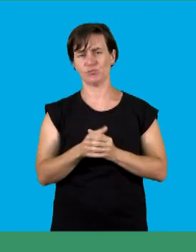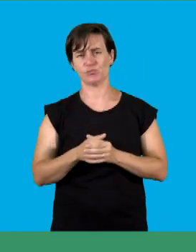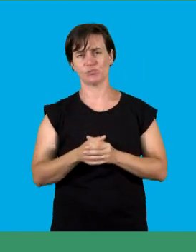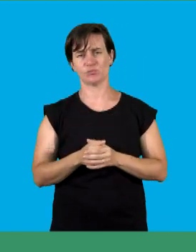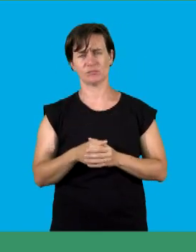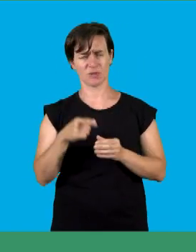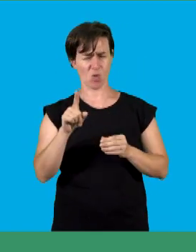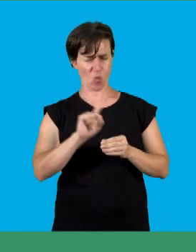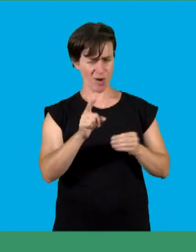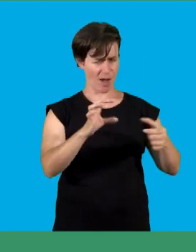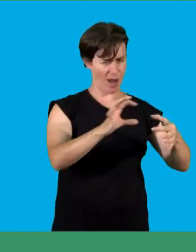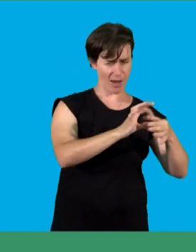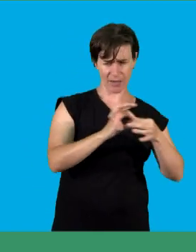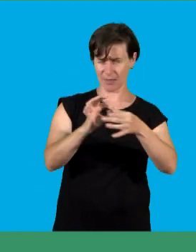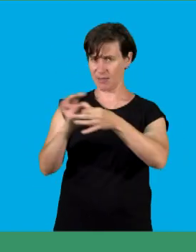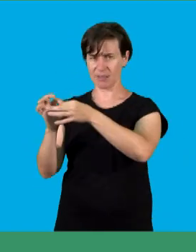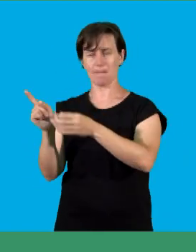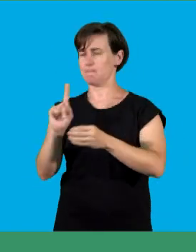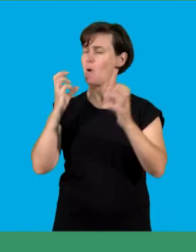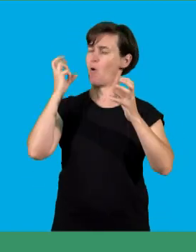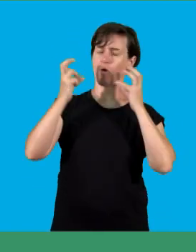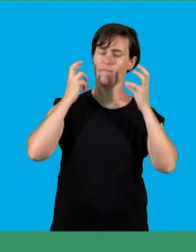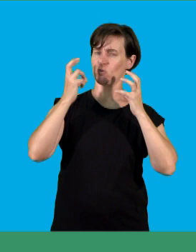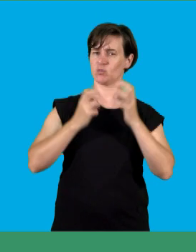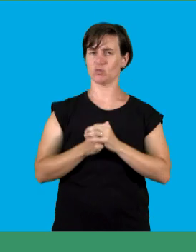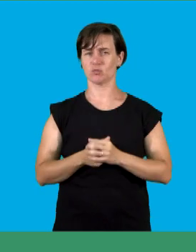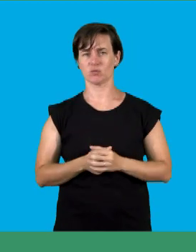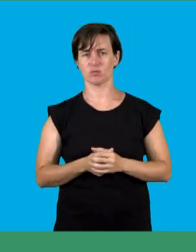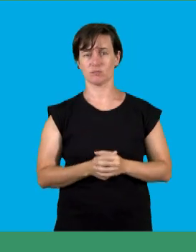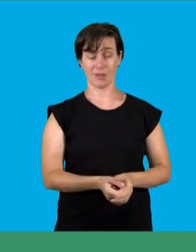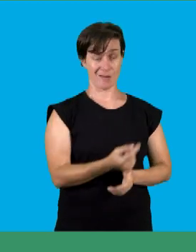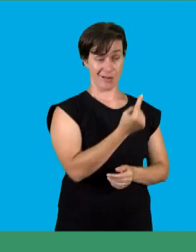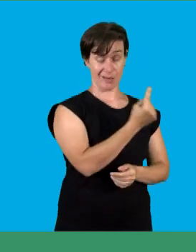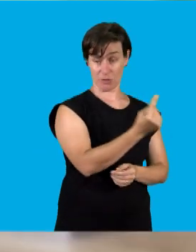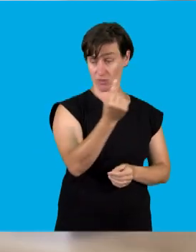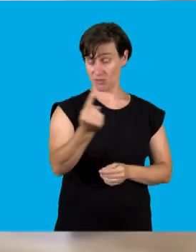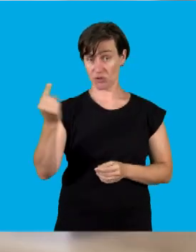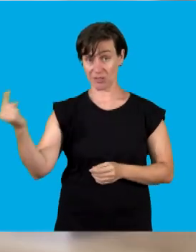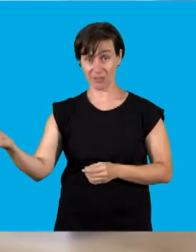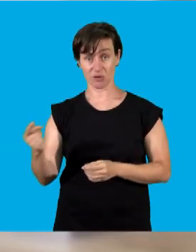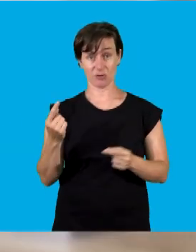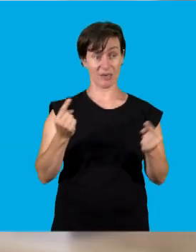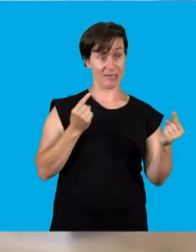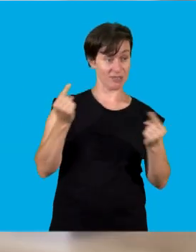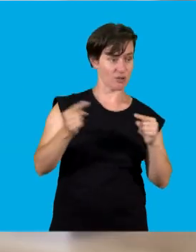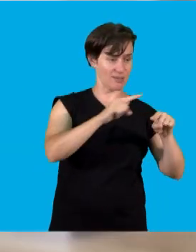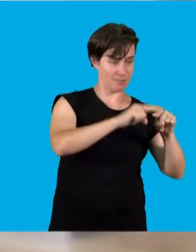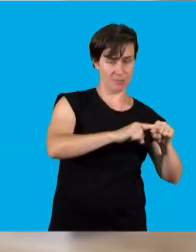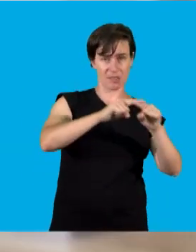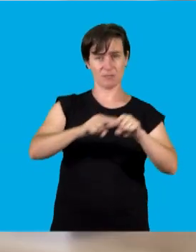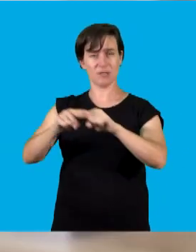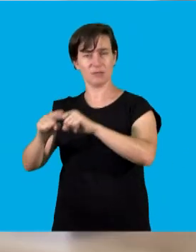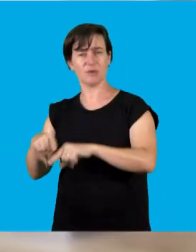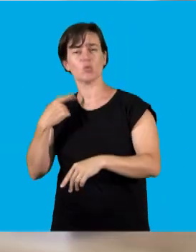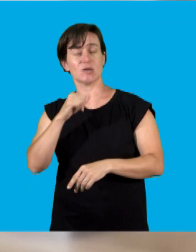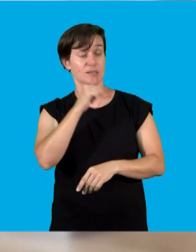the relationship or the link between the 3 sectors. You need to understand that each and every sector depends on another sector. Like we